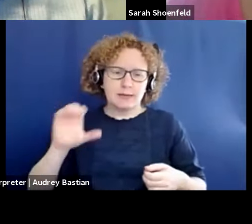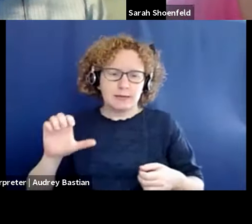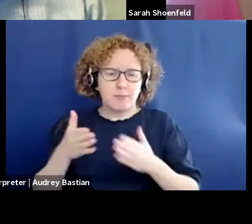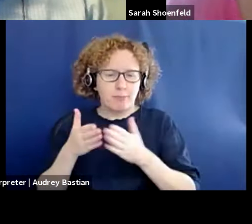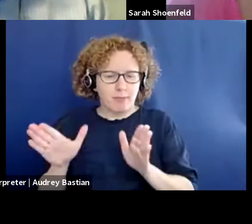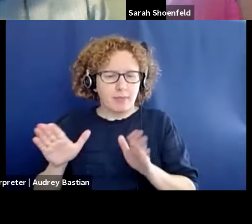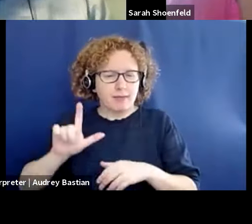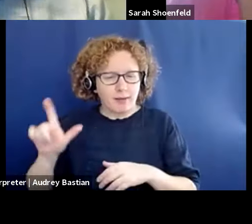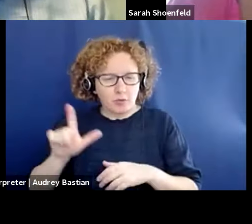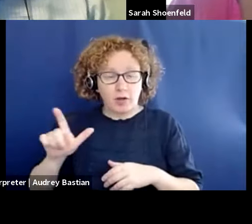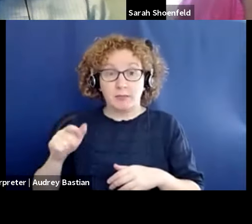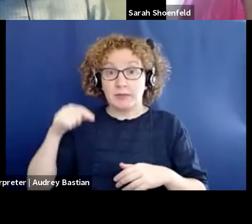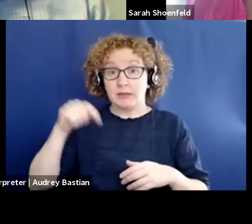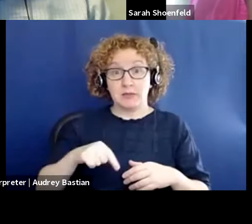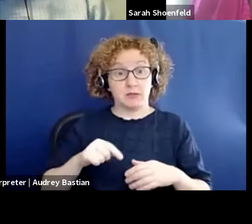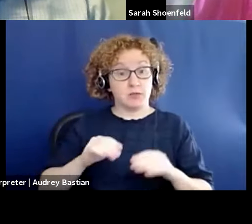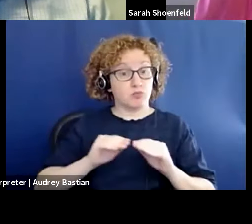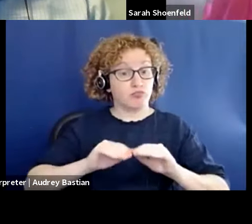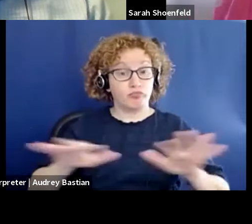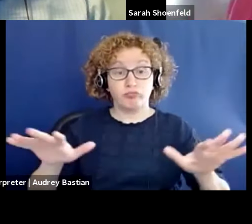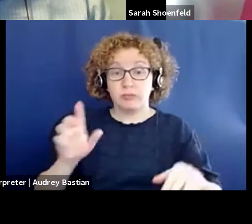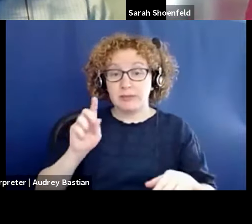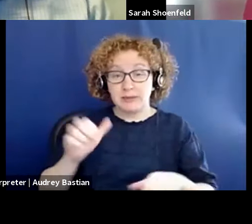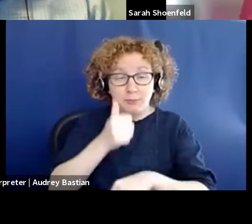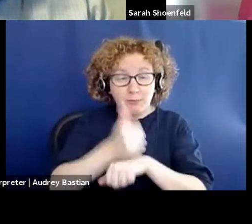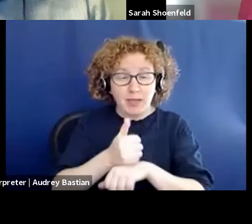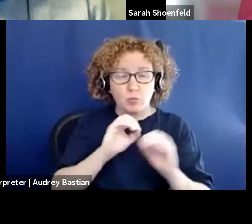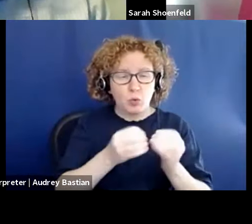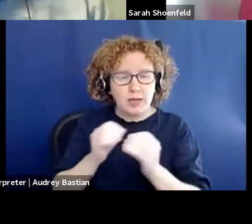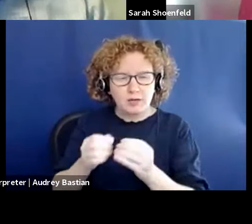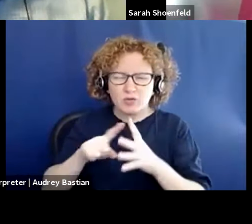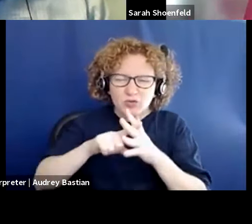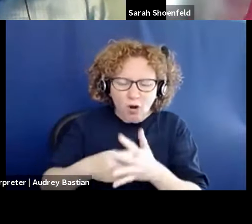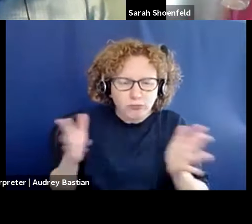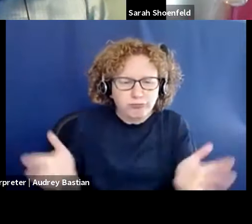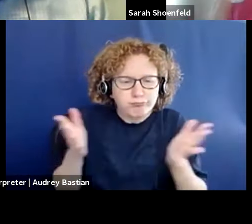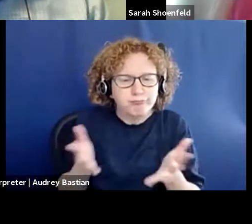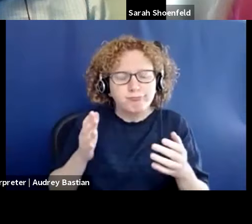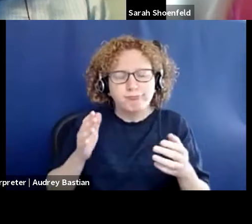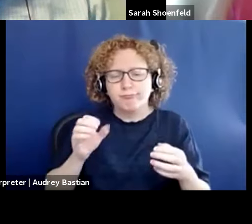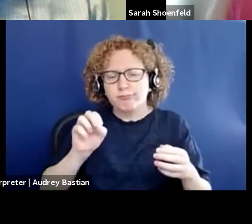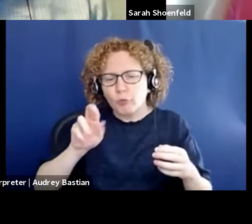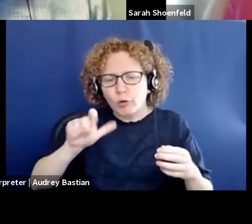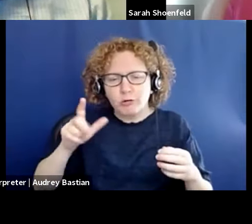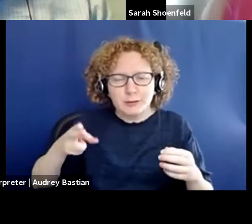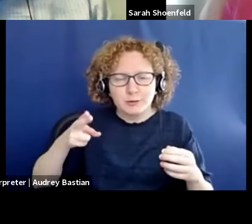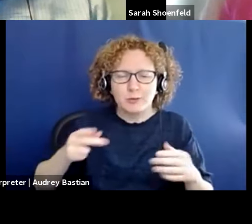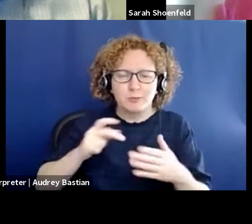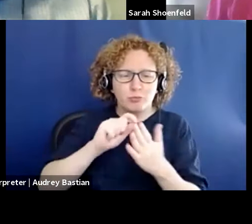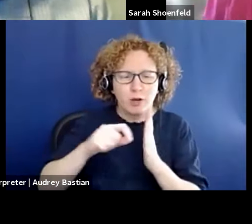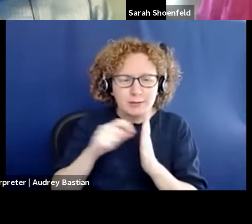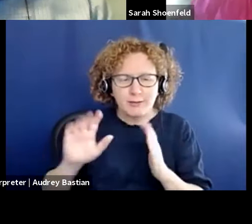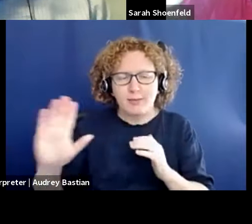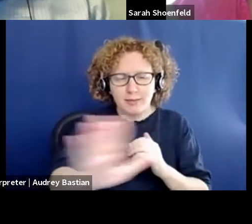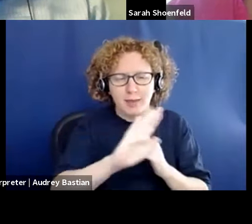provides funding and training to DC-based individuals and organizations to start oral history projects with their communities. The interviews are added